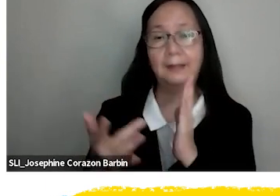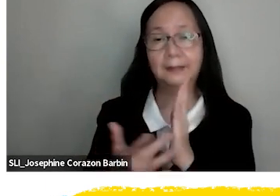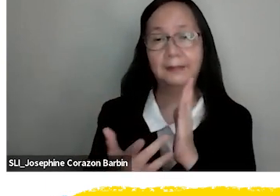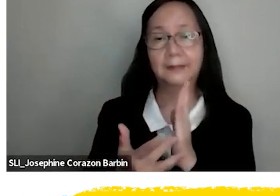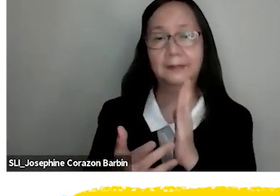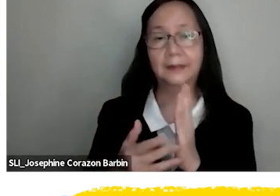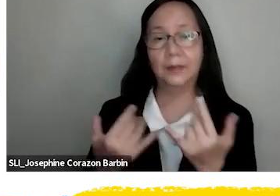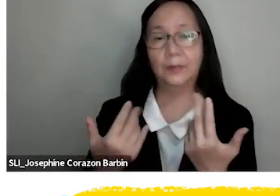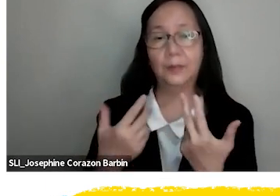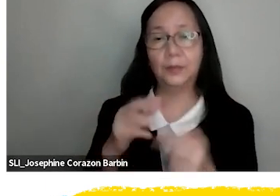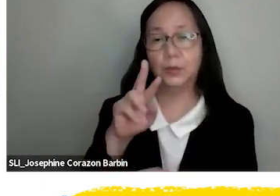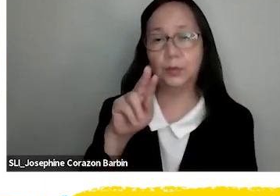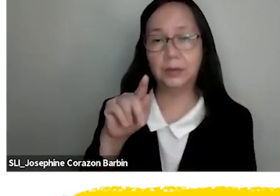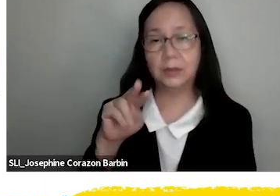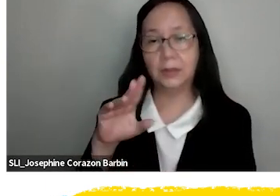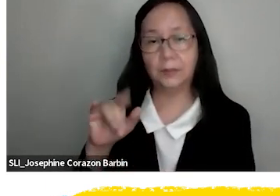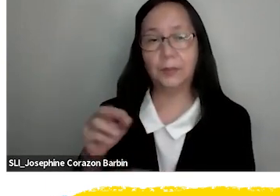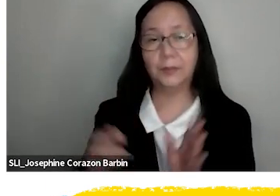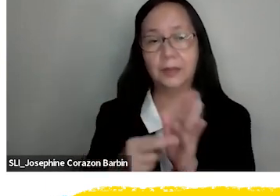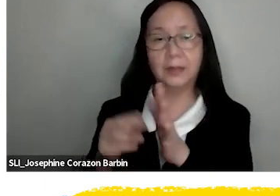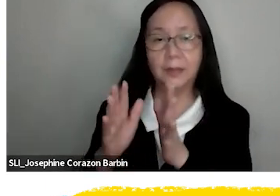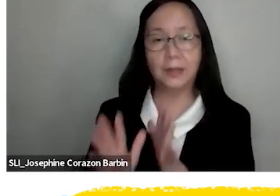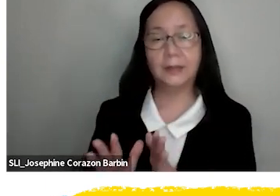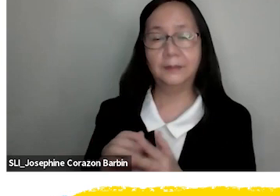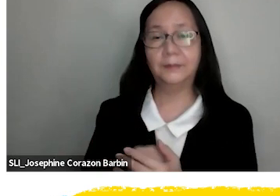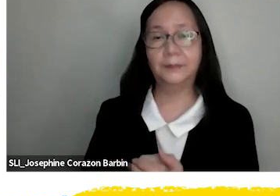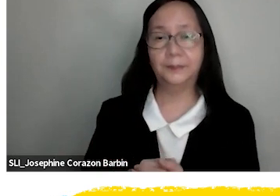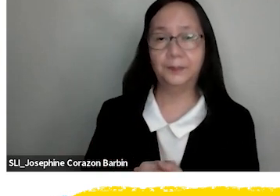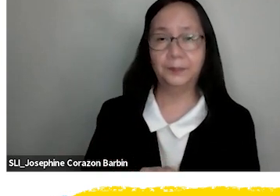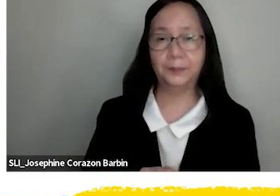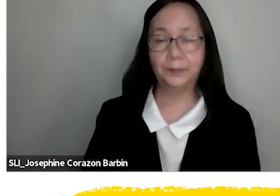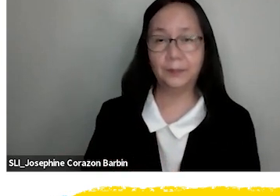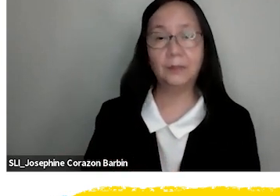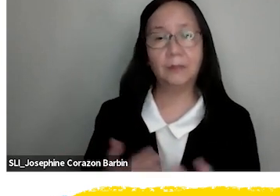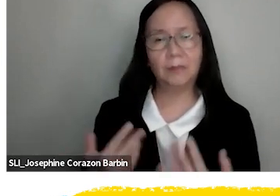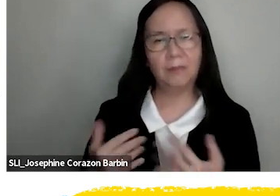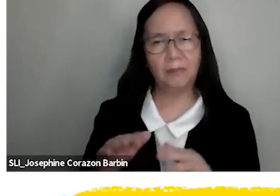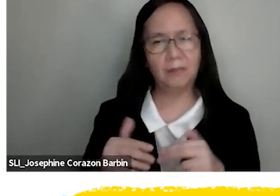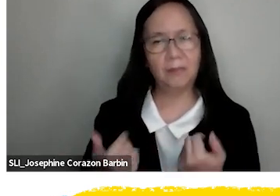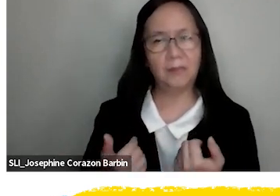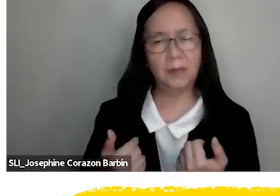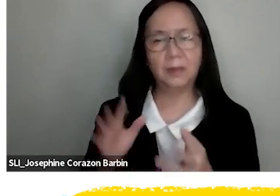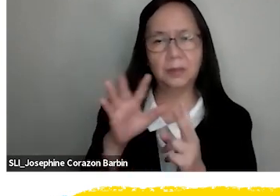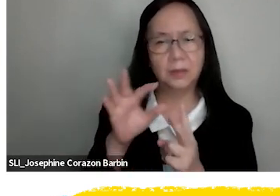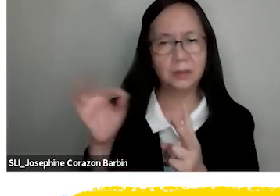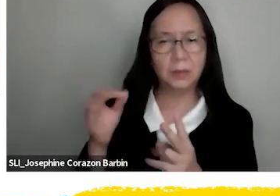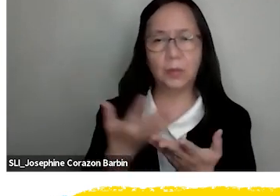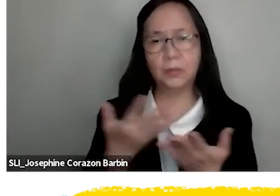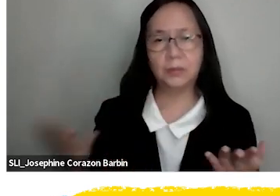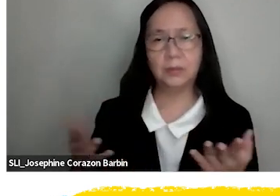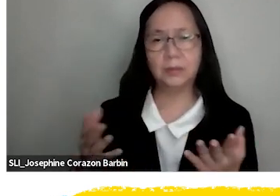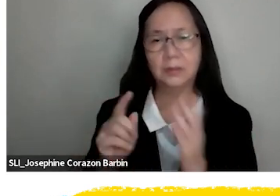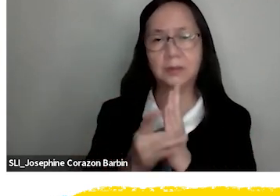UNICEF representative and ECPAT International representative. How we selected all this technical work group